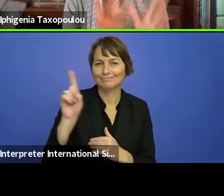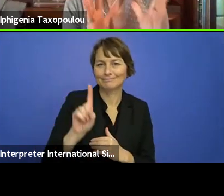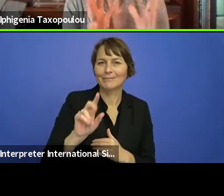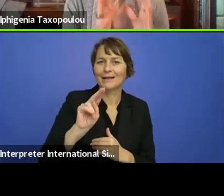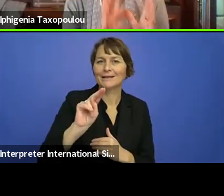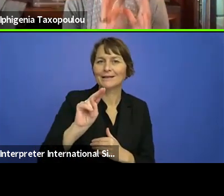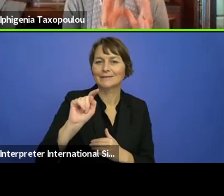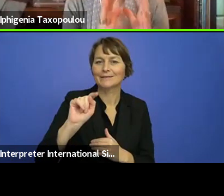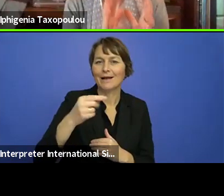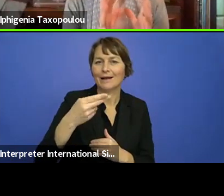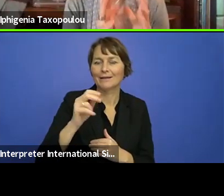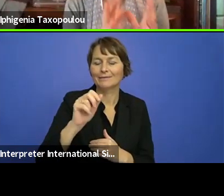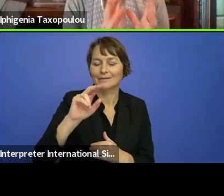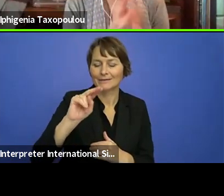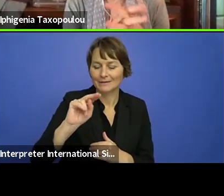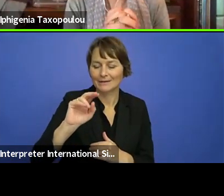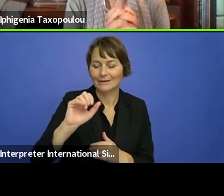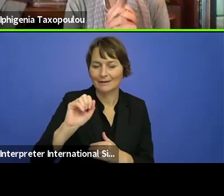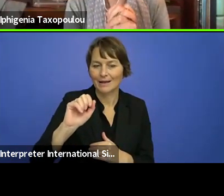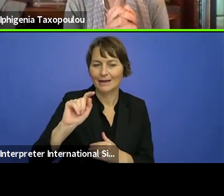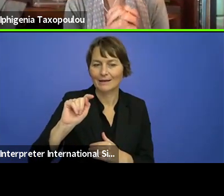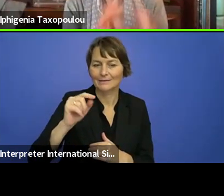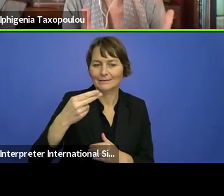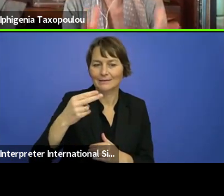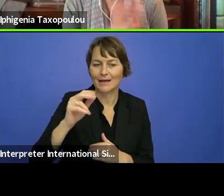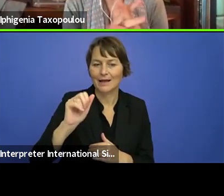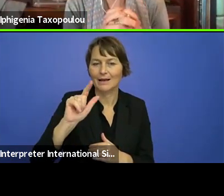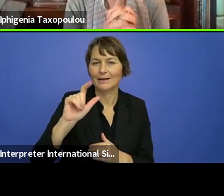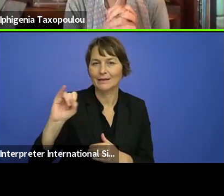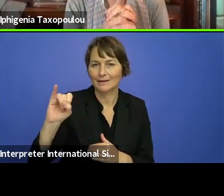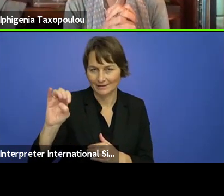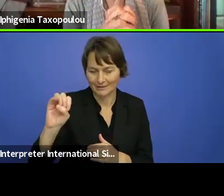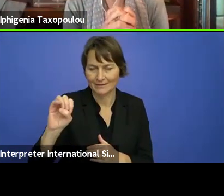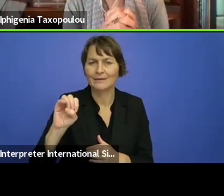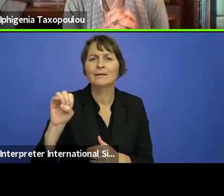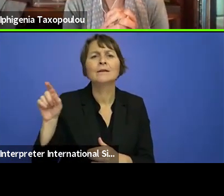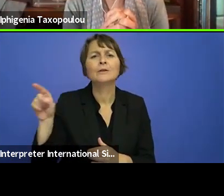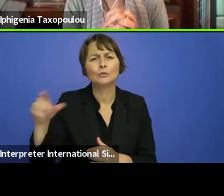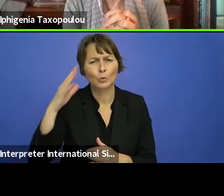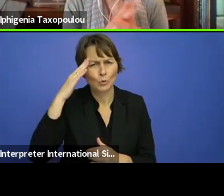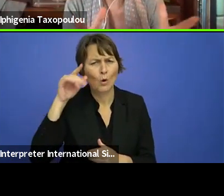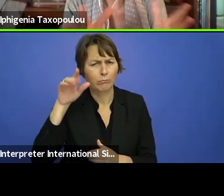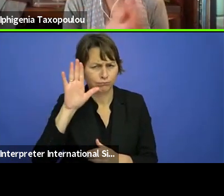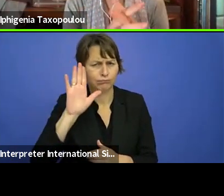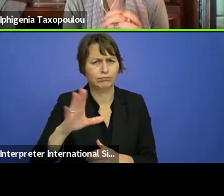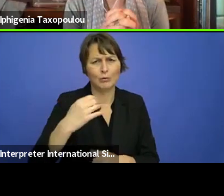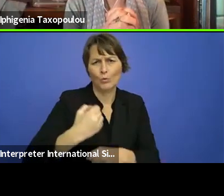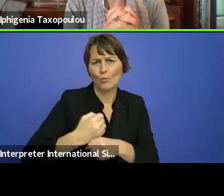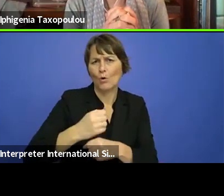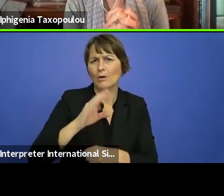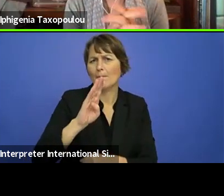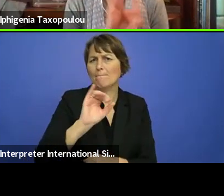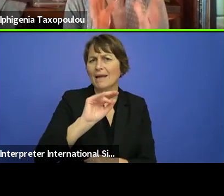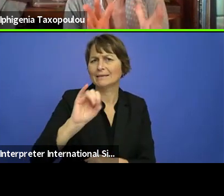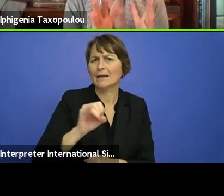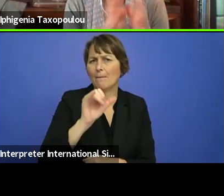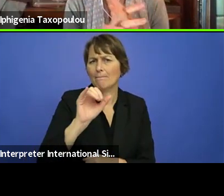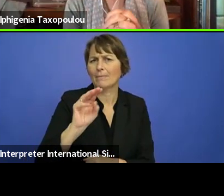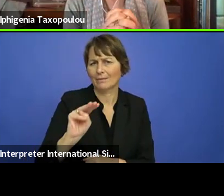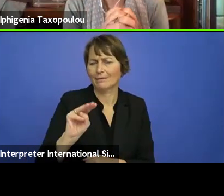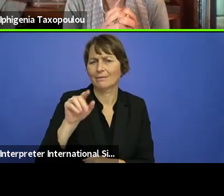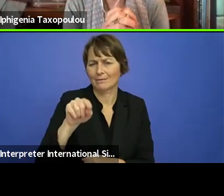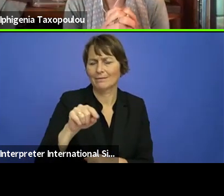again to ask her. Of course, you know the work of Benjamin Verdonck, and you have been working with artists that